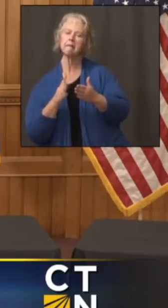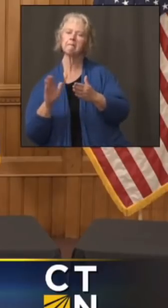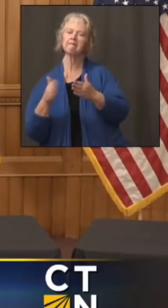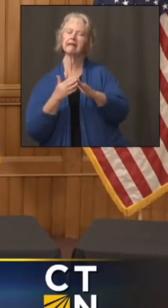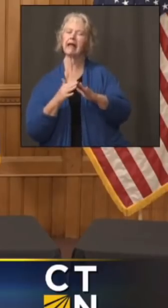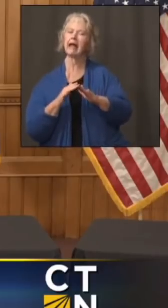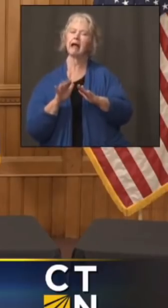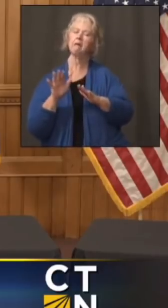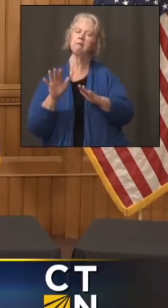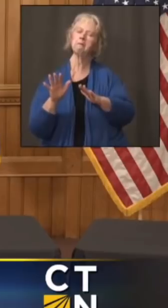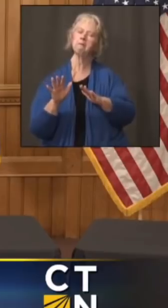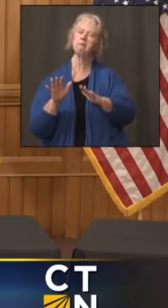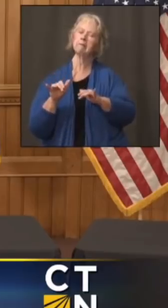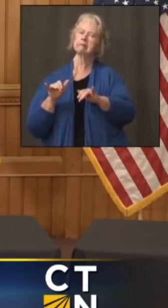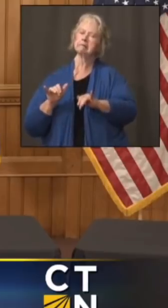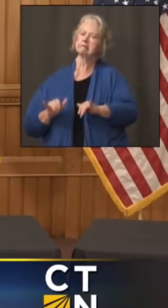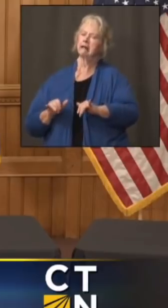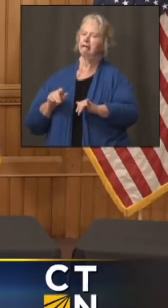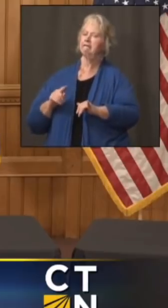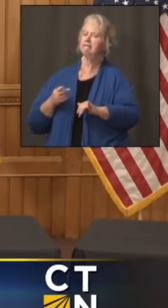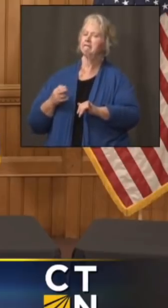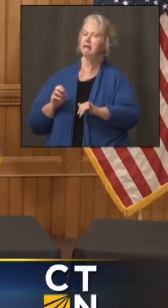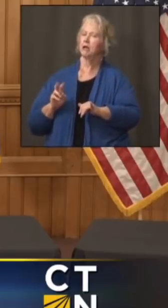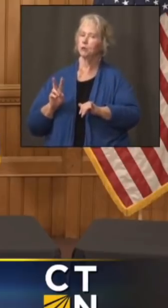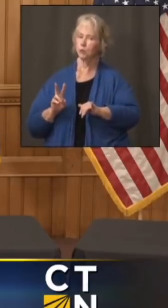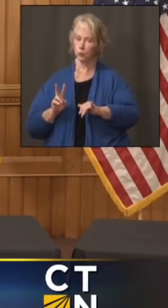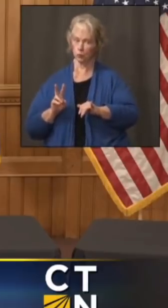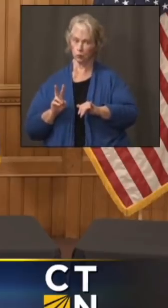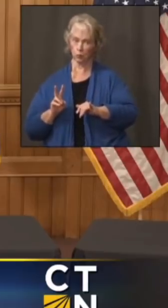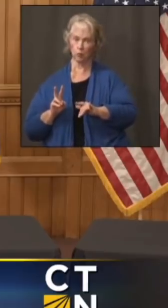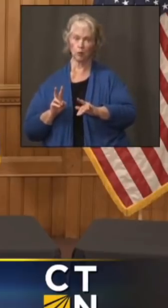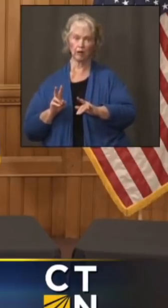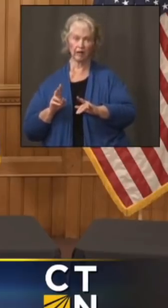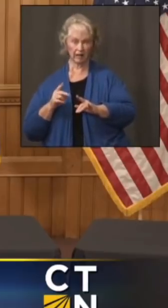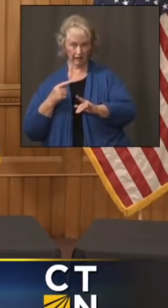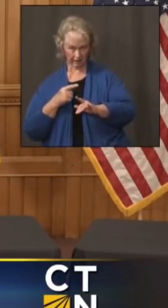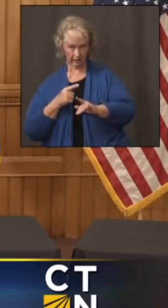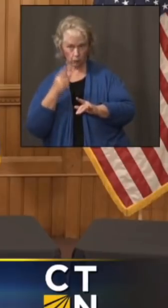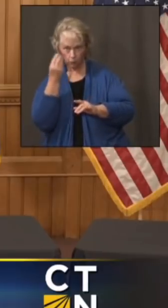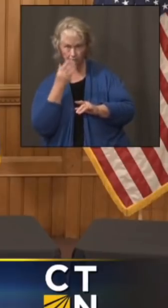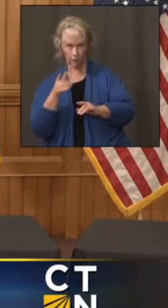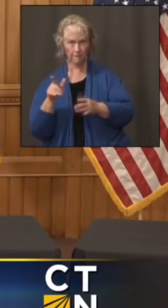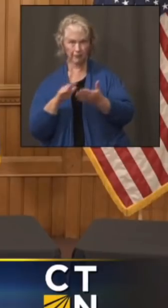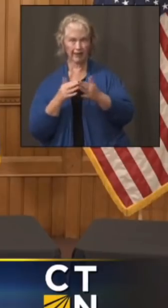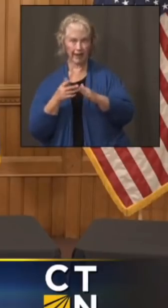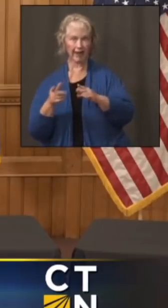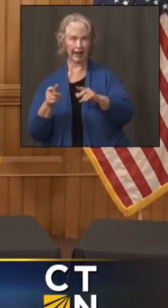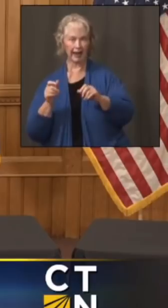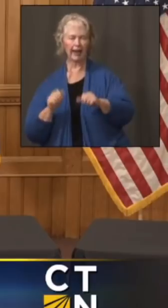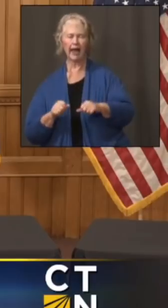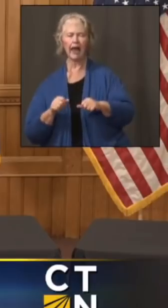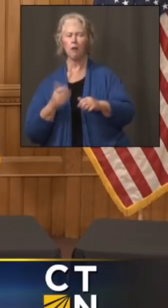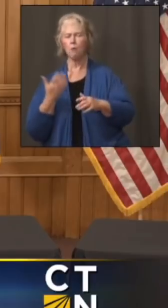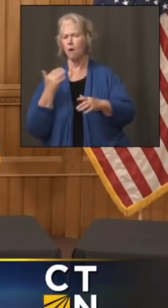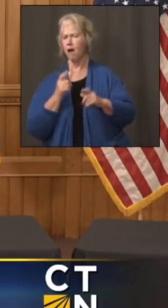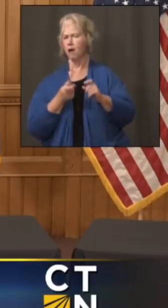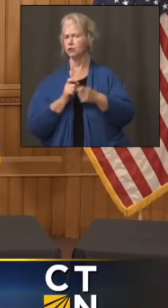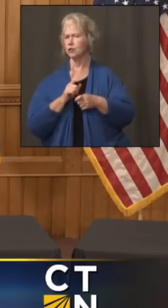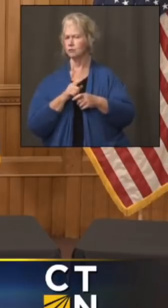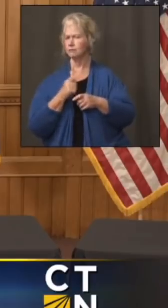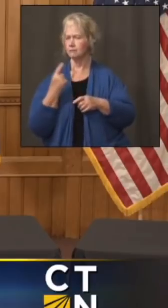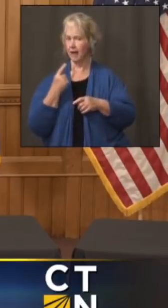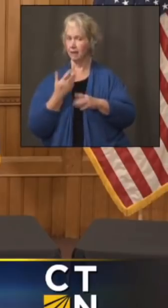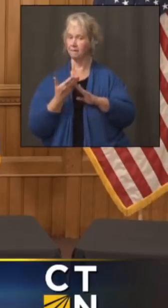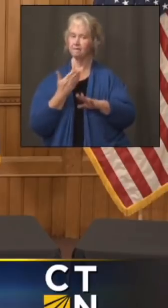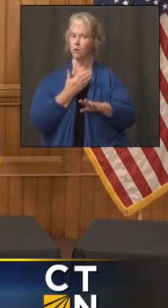2, have those towns actually officially been told they can do that? And what prompted this change in thinking? Because originally you wanted